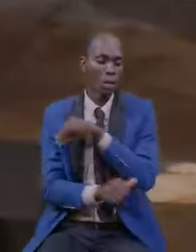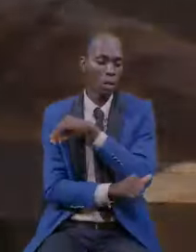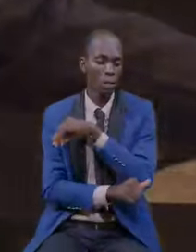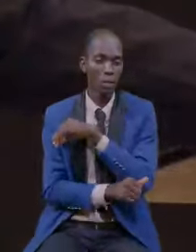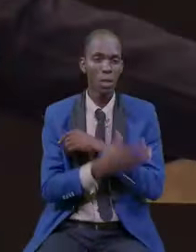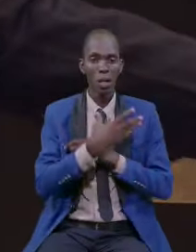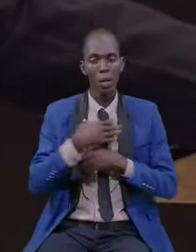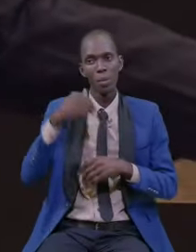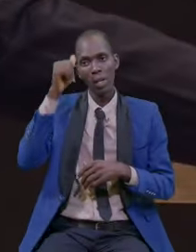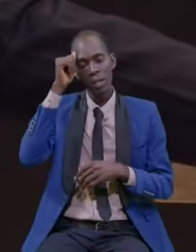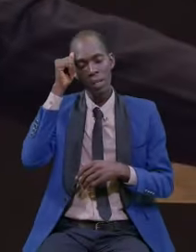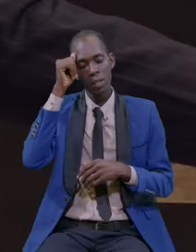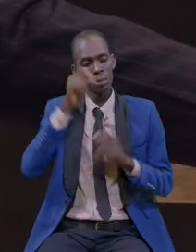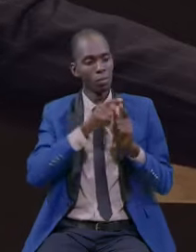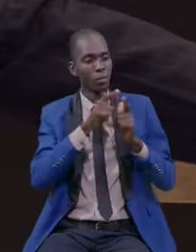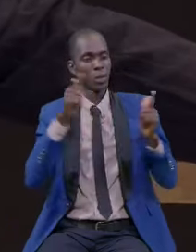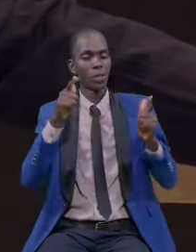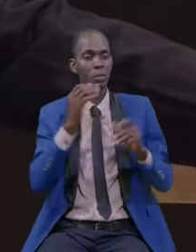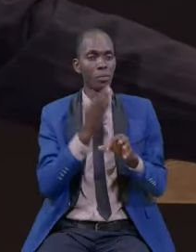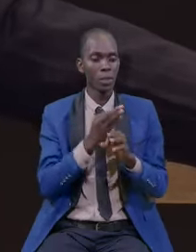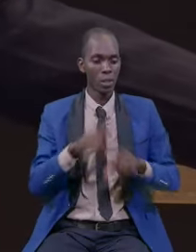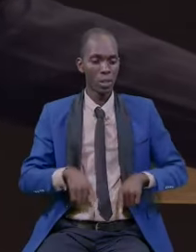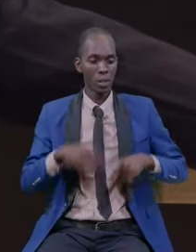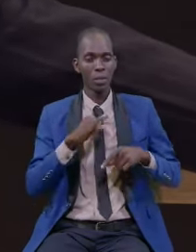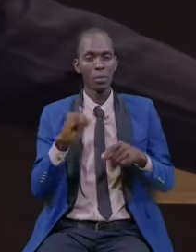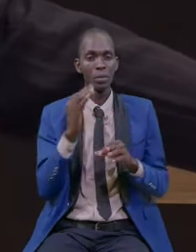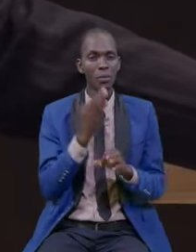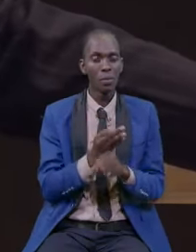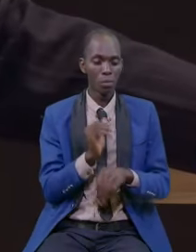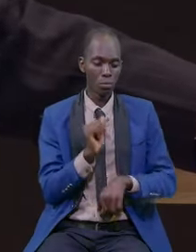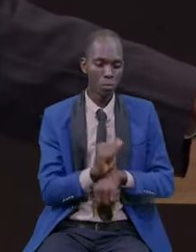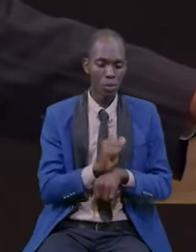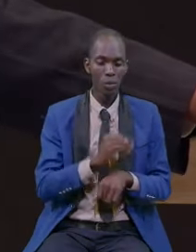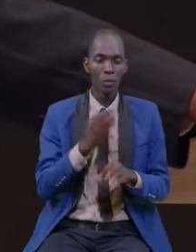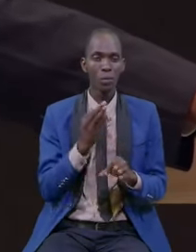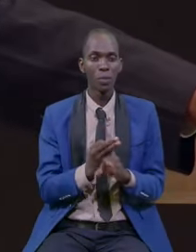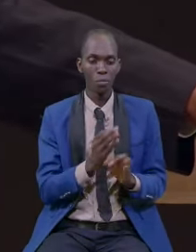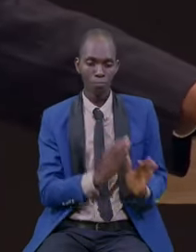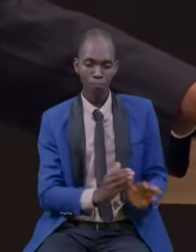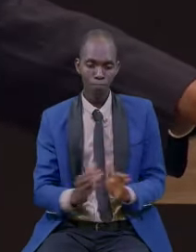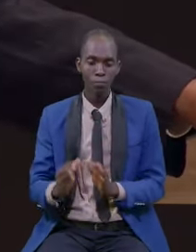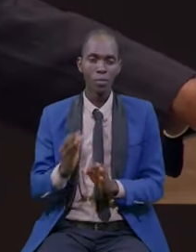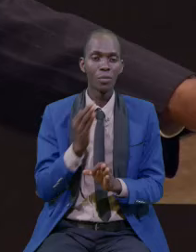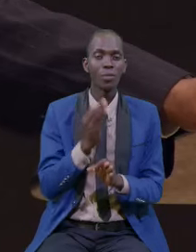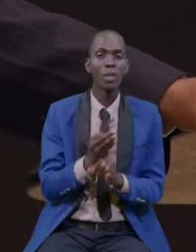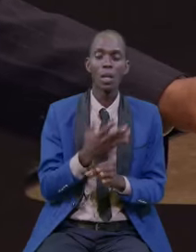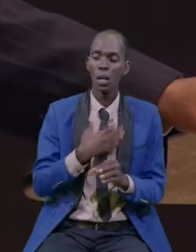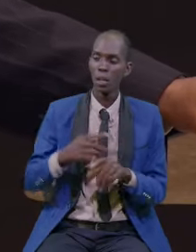faith, dynamic faith, working faith, proactive faith. And then